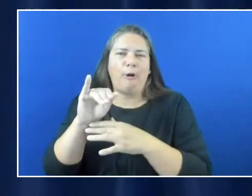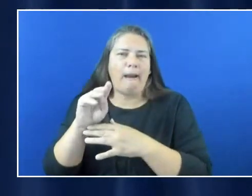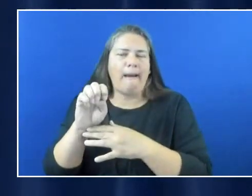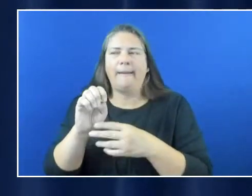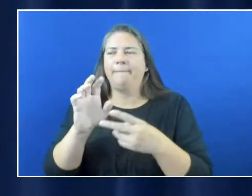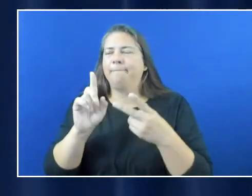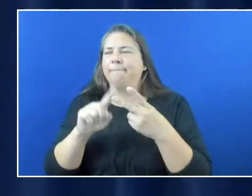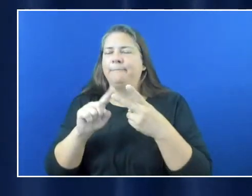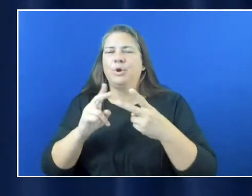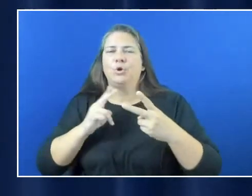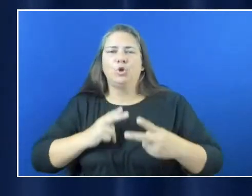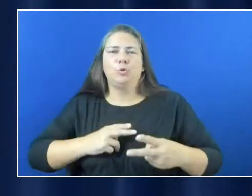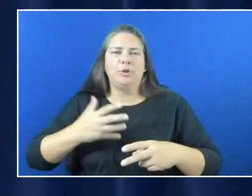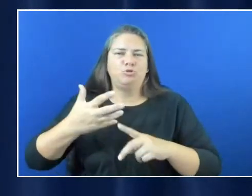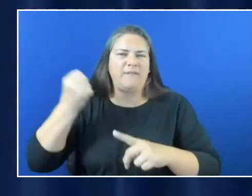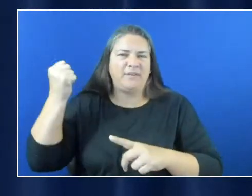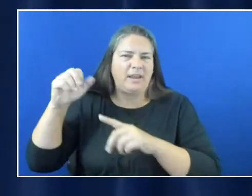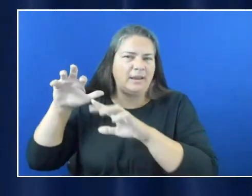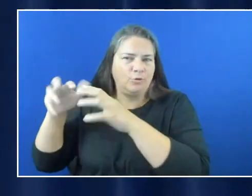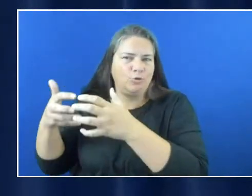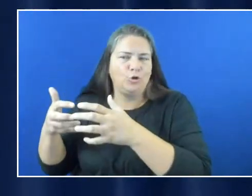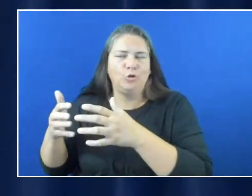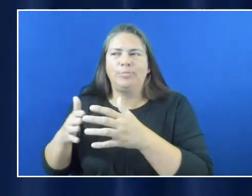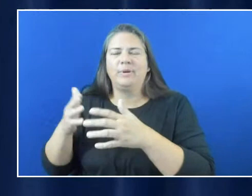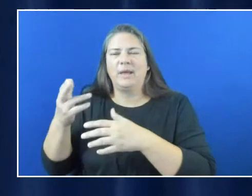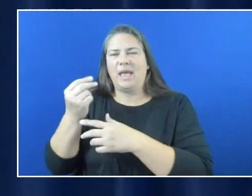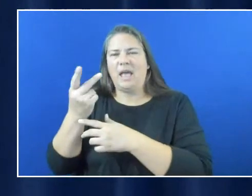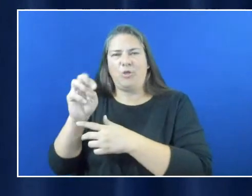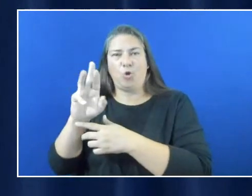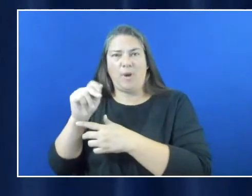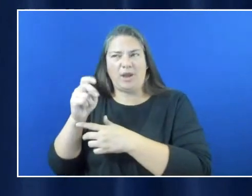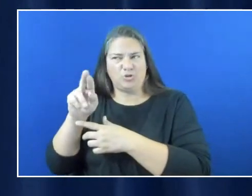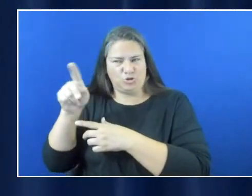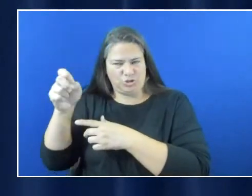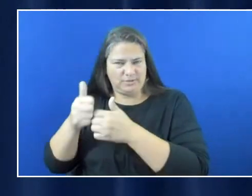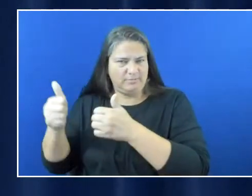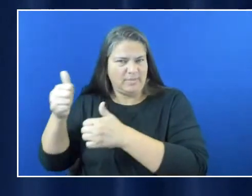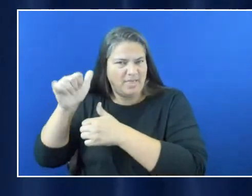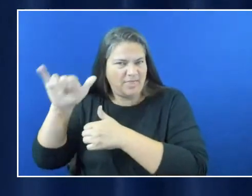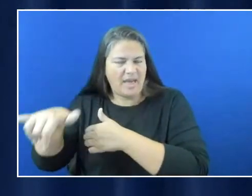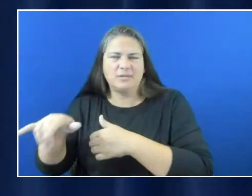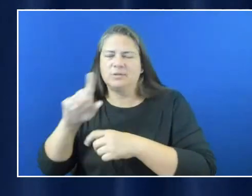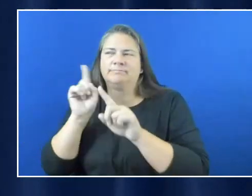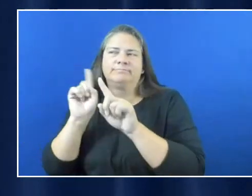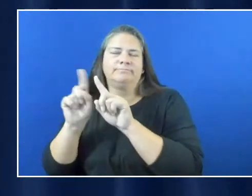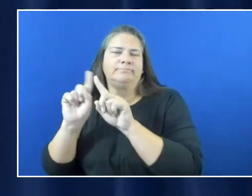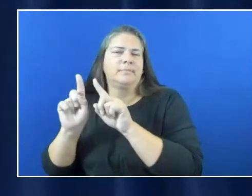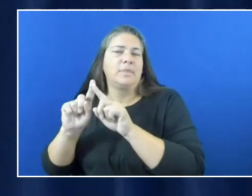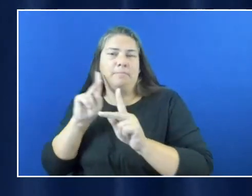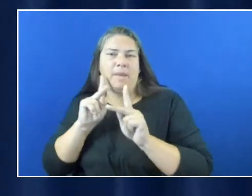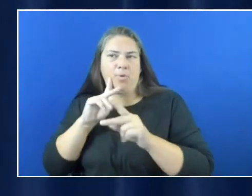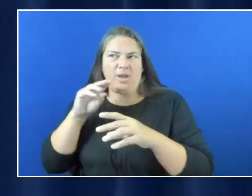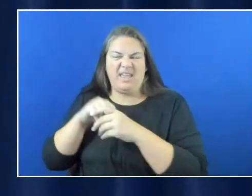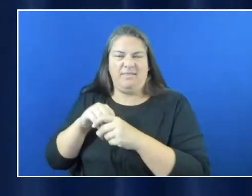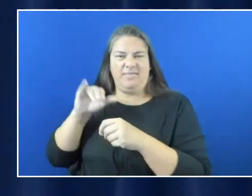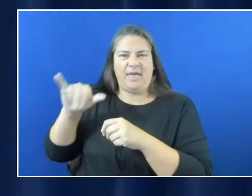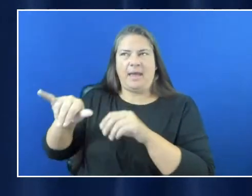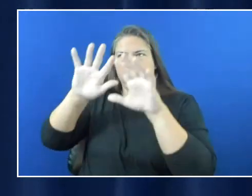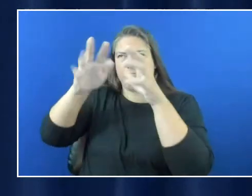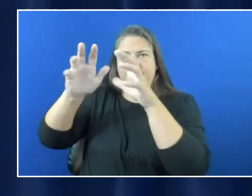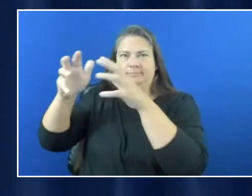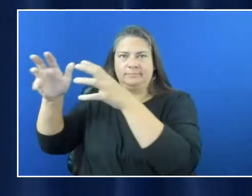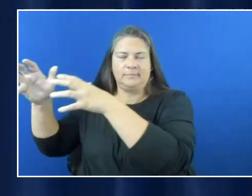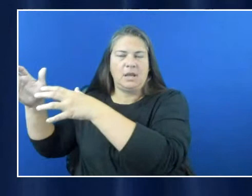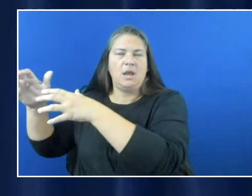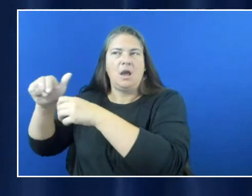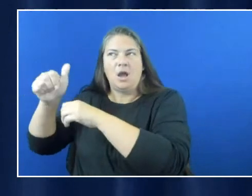as well that's headed up by Heather Wager. So all of these folks, through the course of the